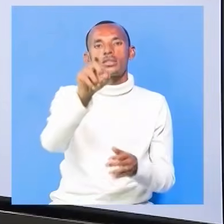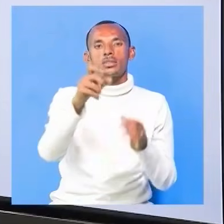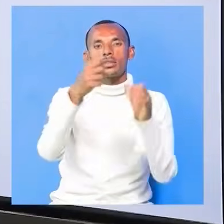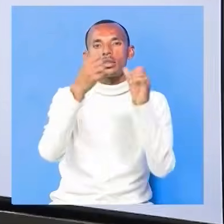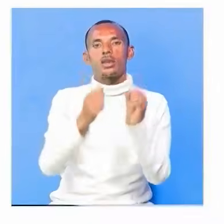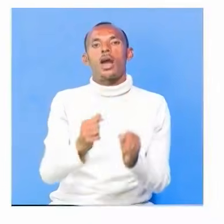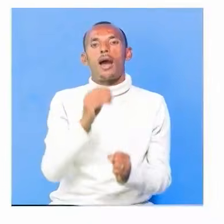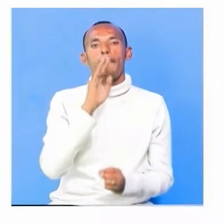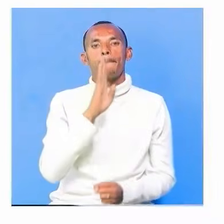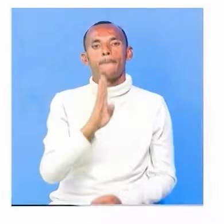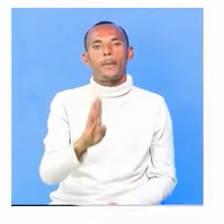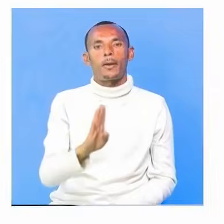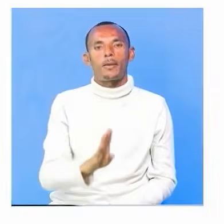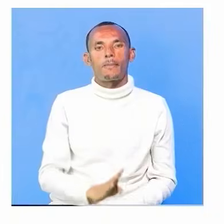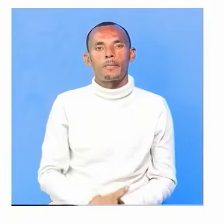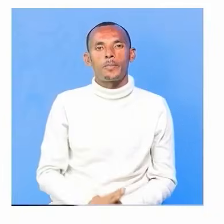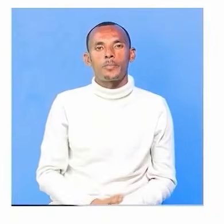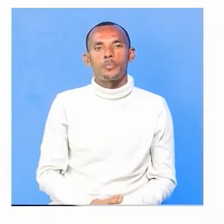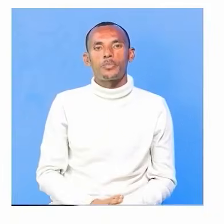be